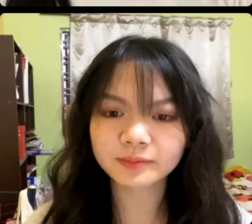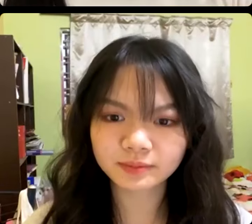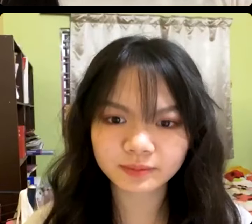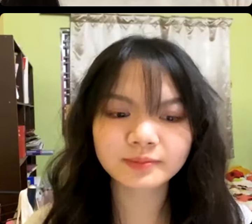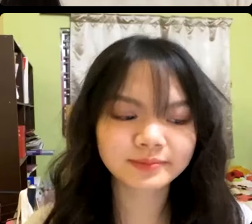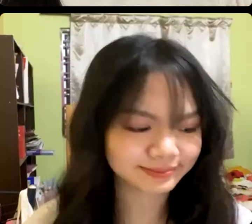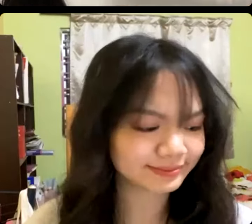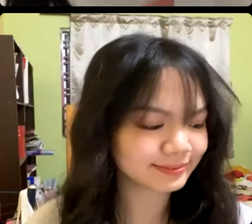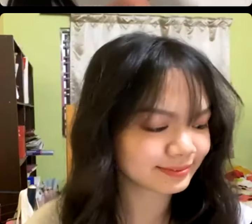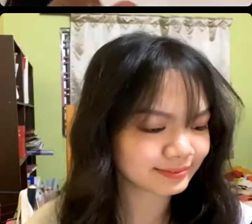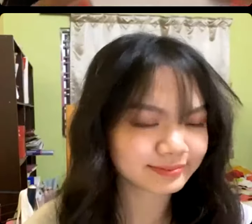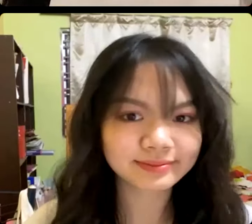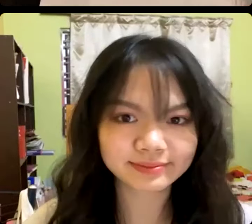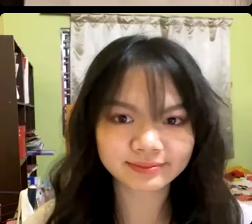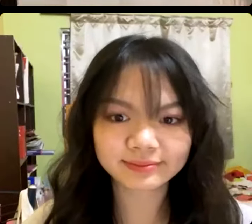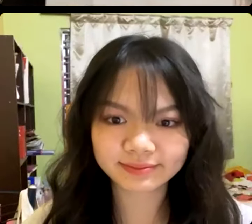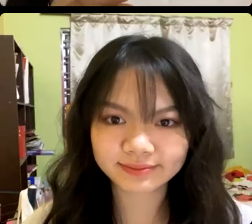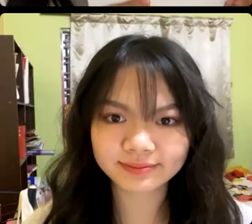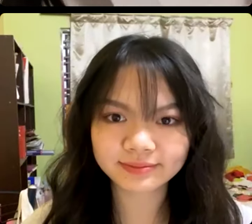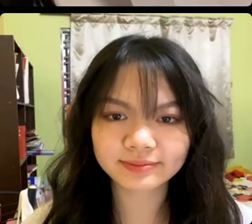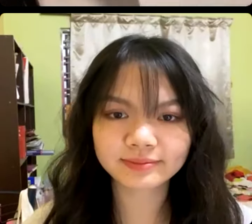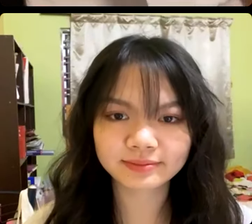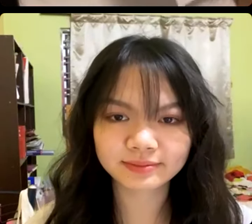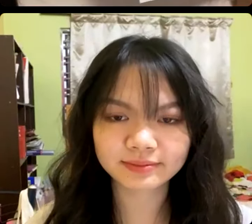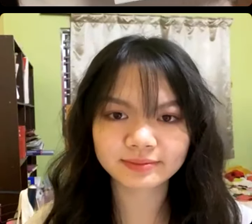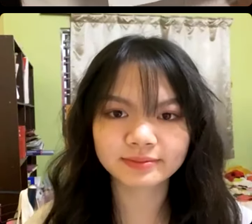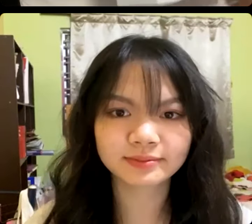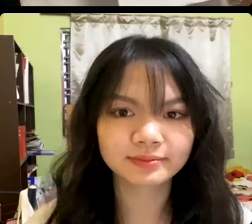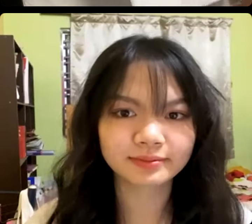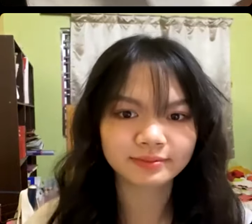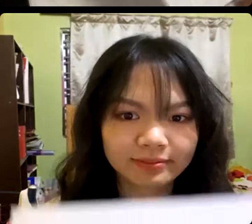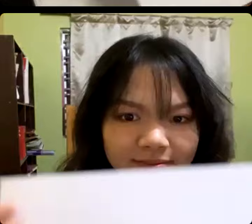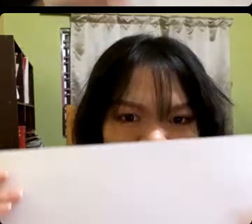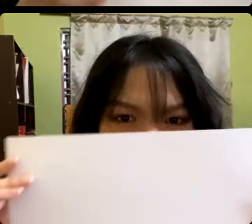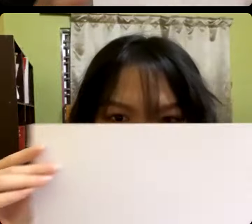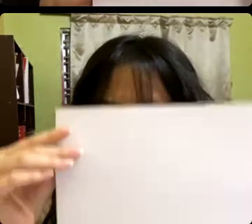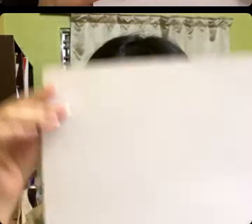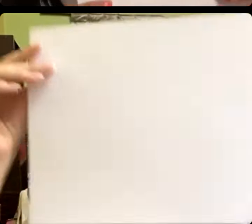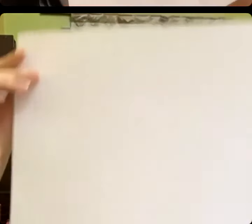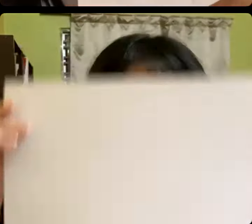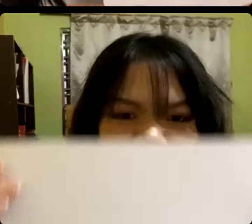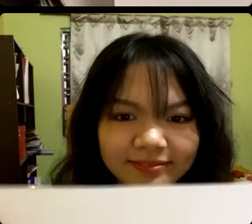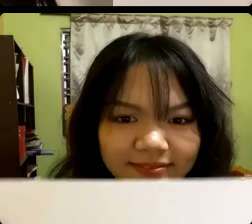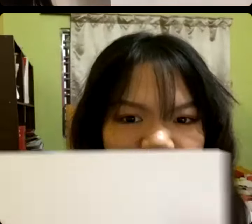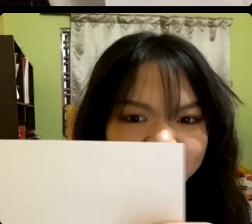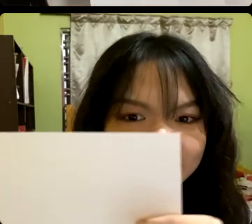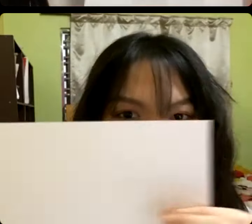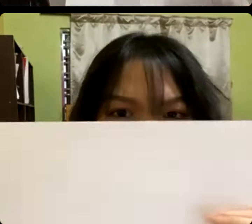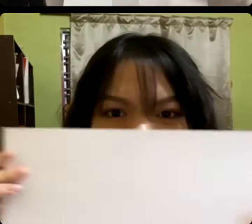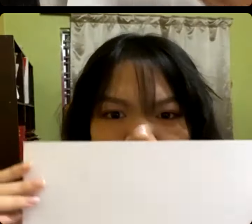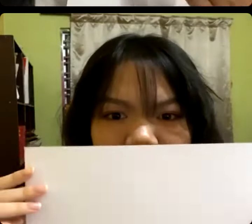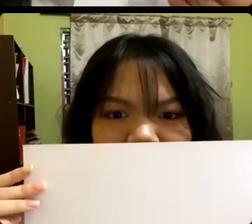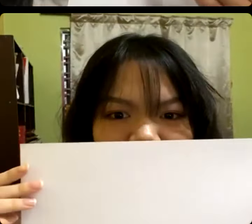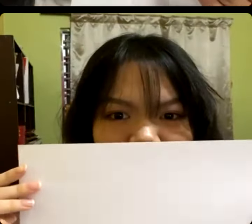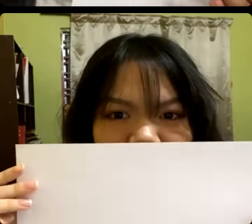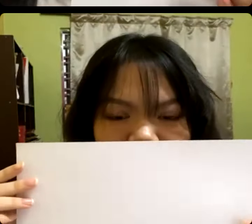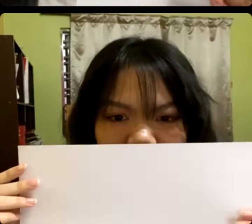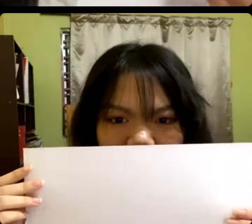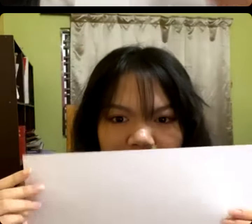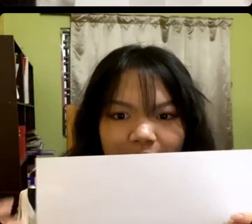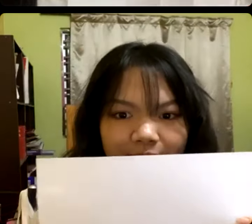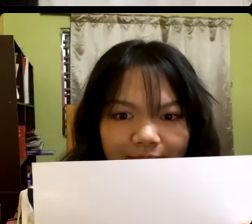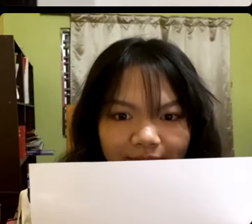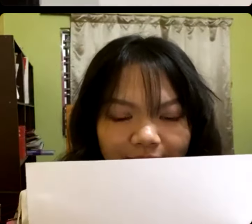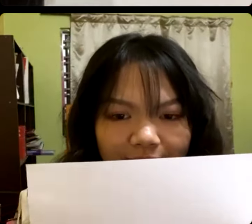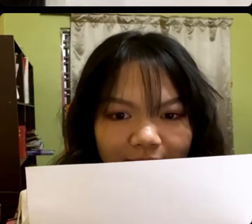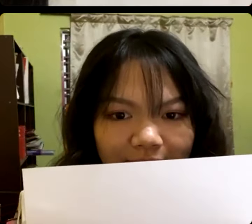to prepare. So first one, make sure that you have a paper with you, a paper. It can be A4 paper, you can reuse paper as well,